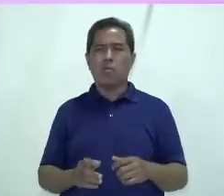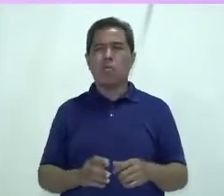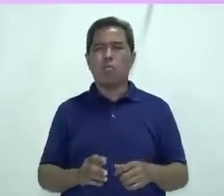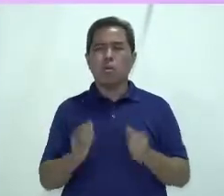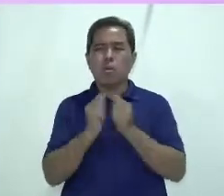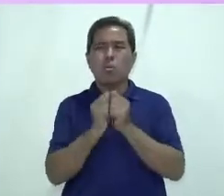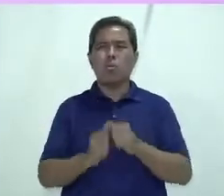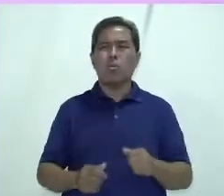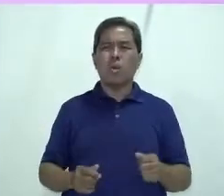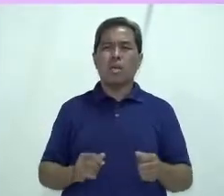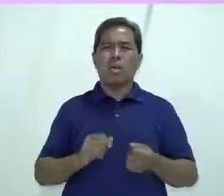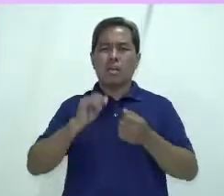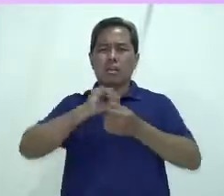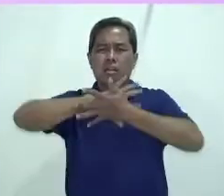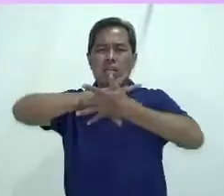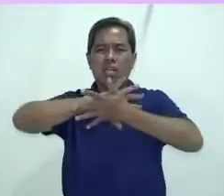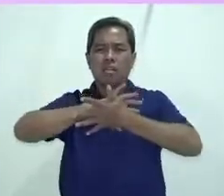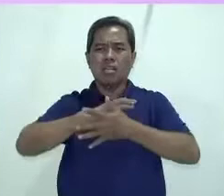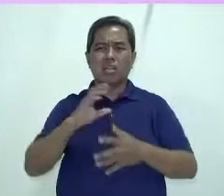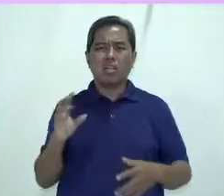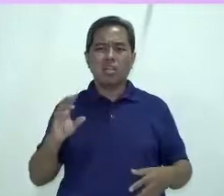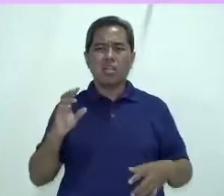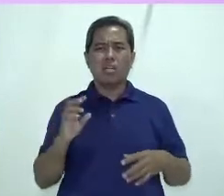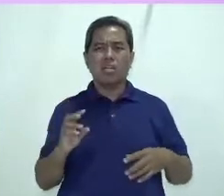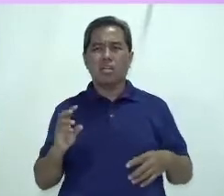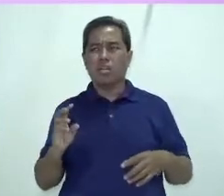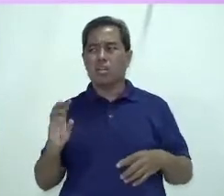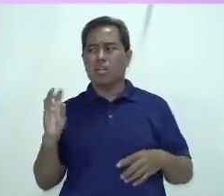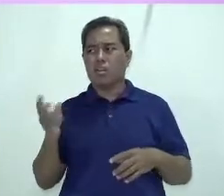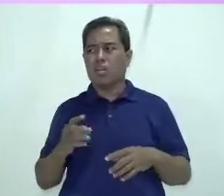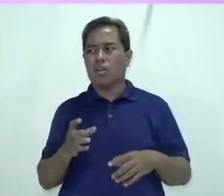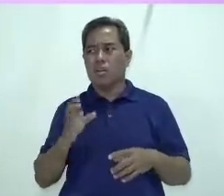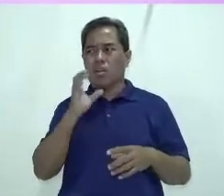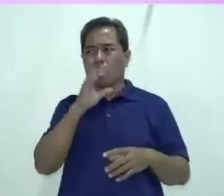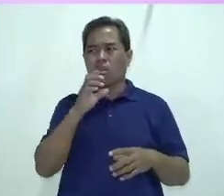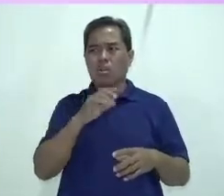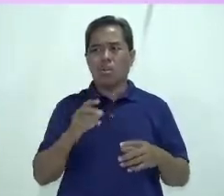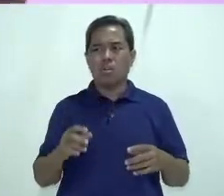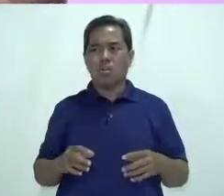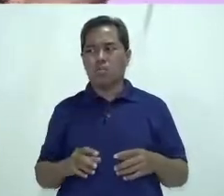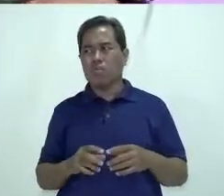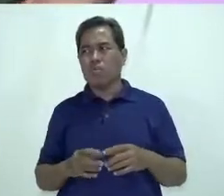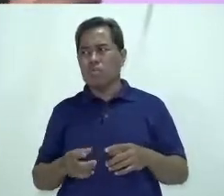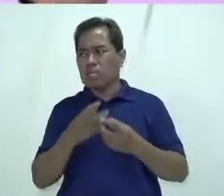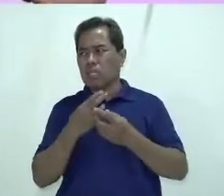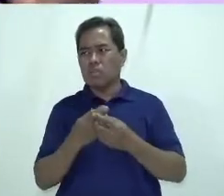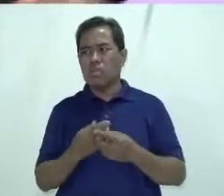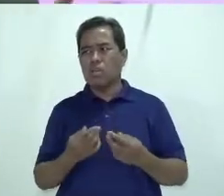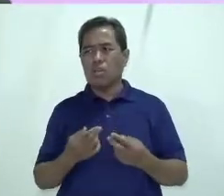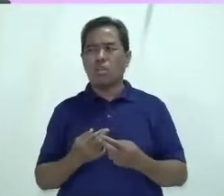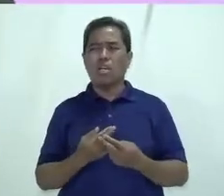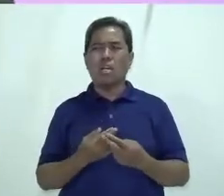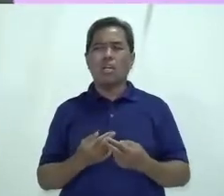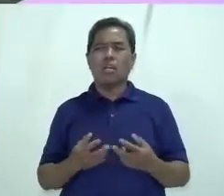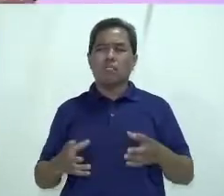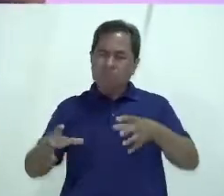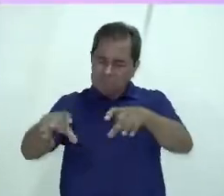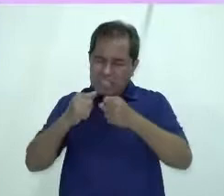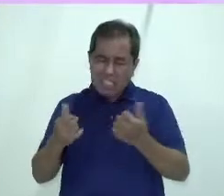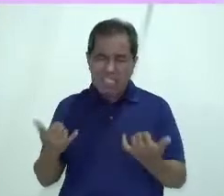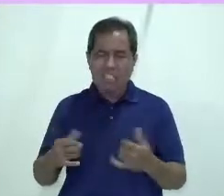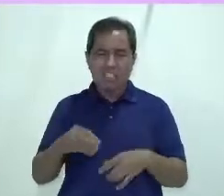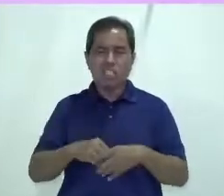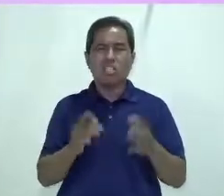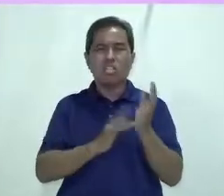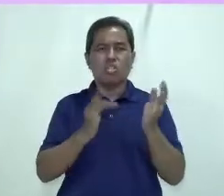the matchless name of Jesus Christ. And we command the sickness, Lord God, to be removed in Jesus' name. Come on,